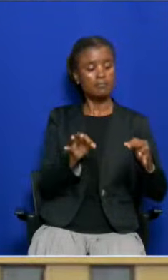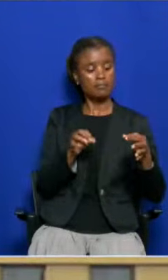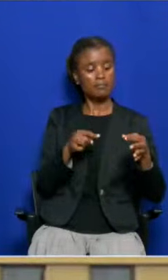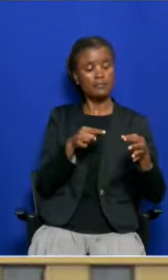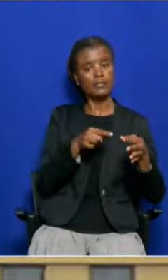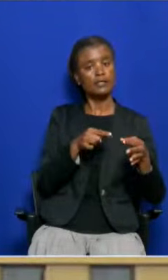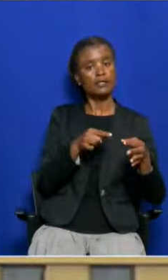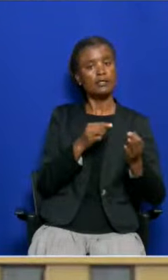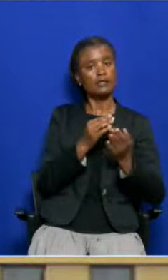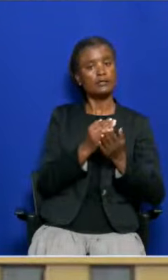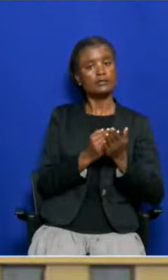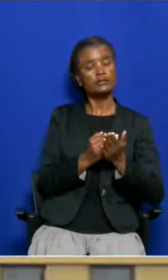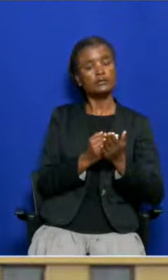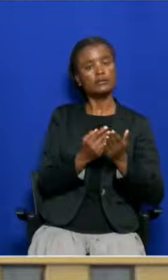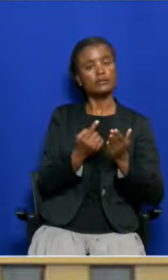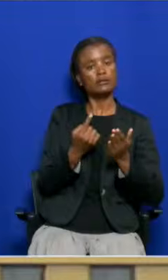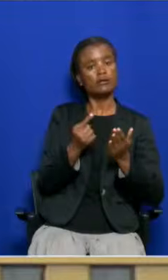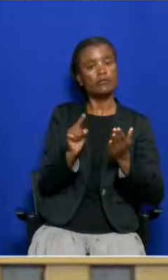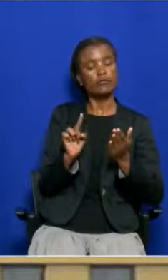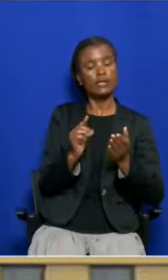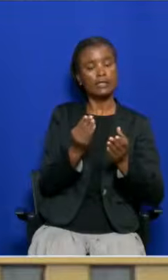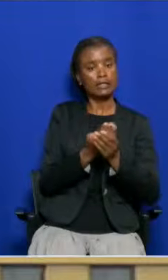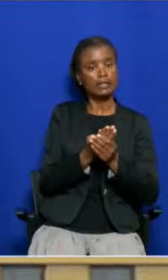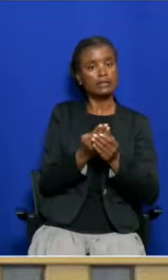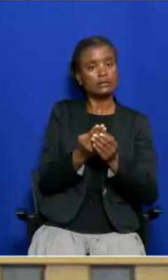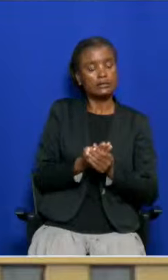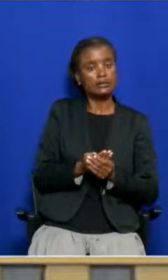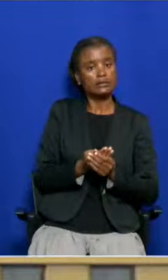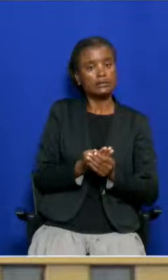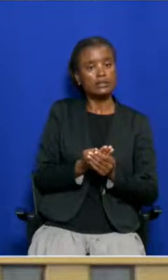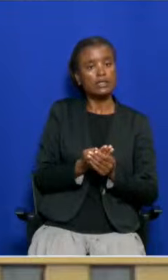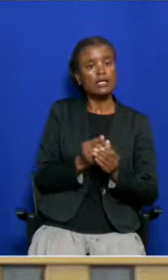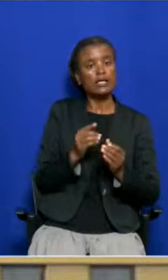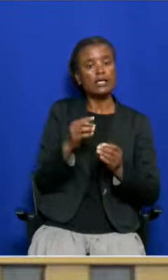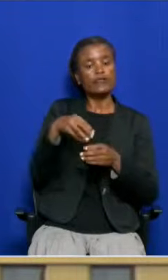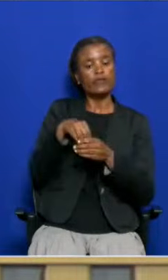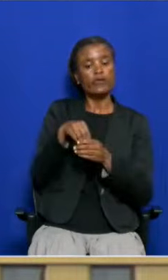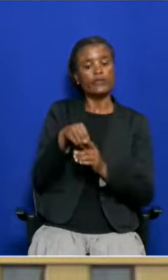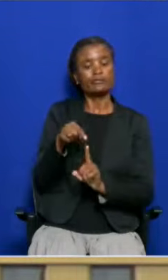of cases allegedly involving Mr. Sibanyoni?